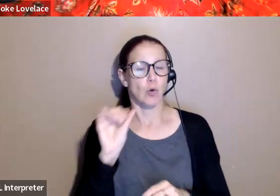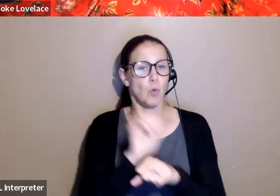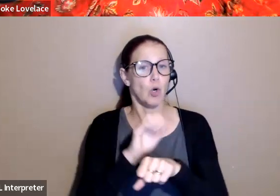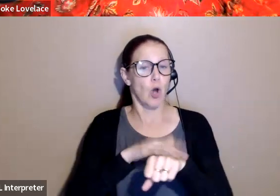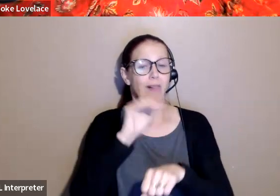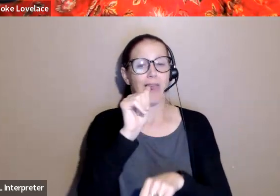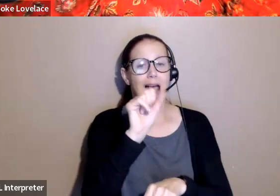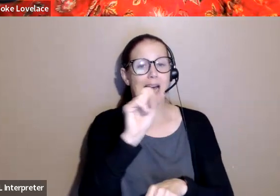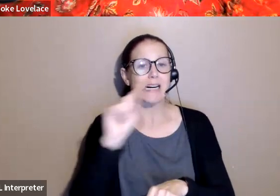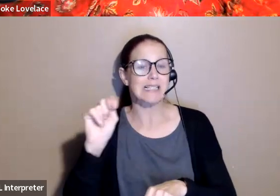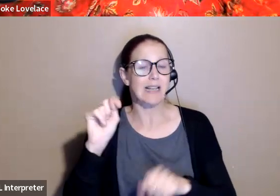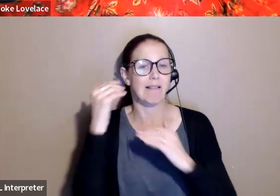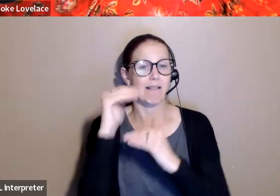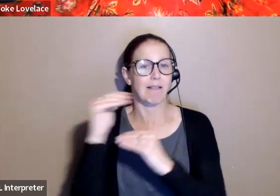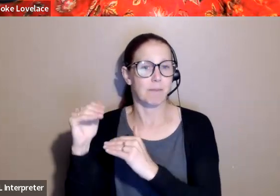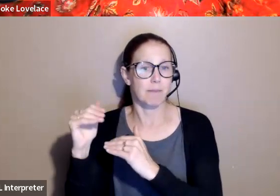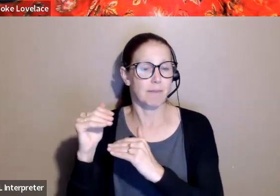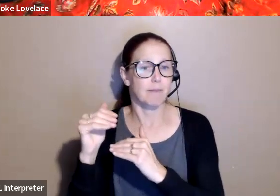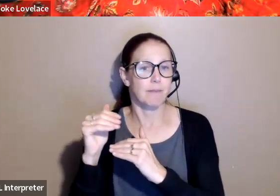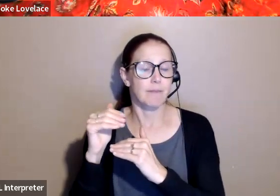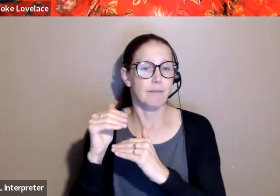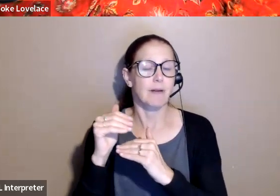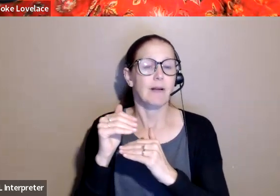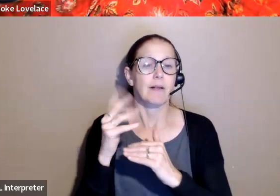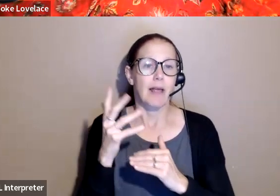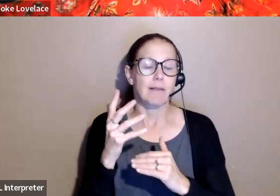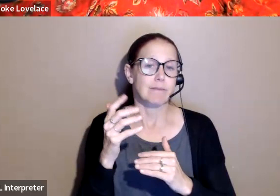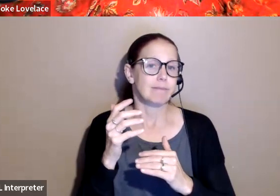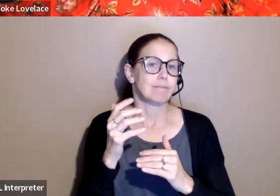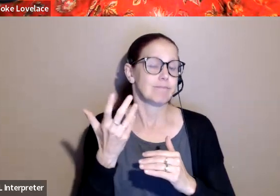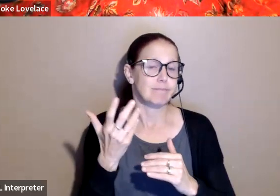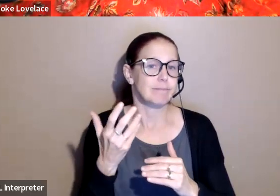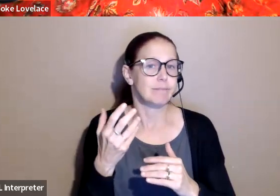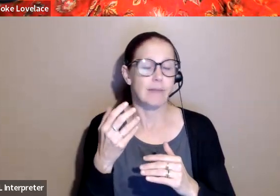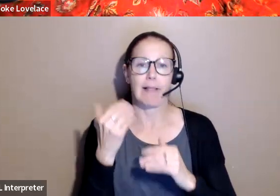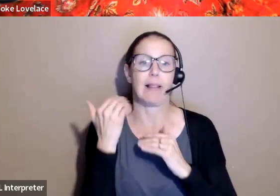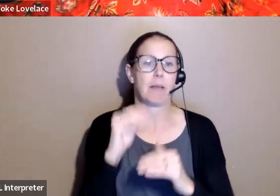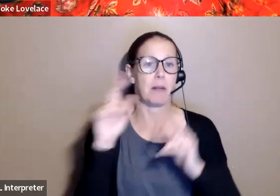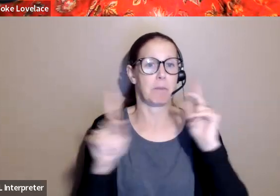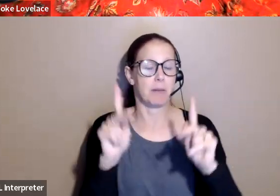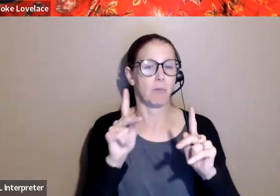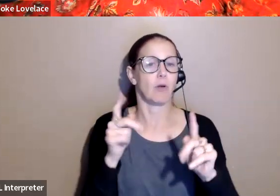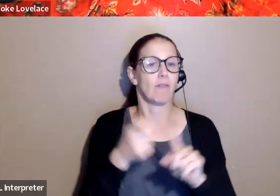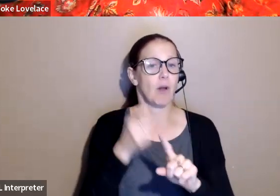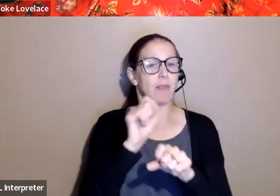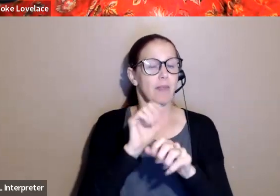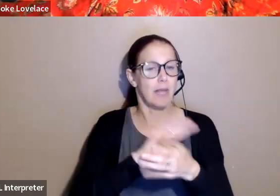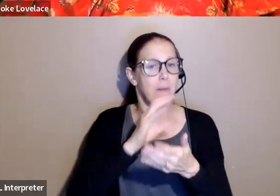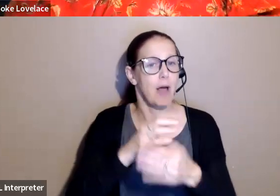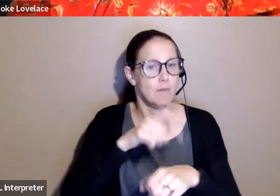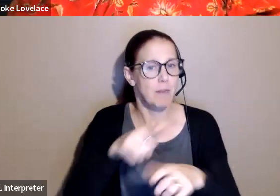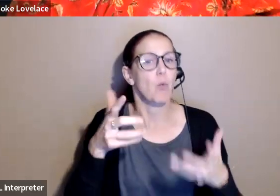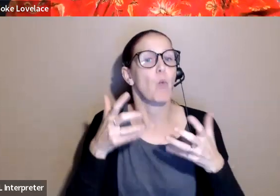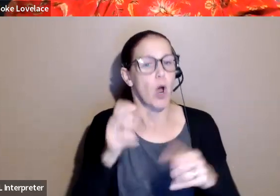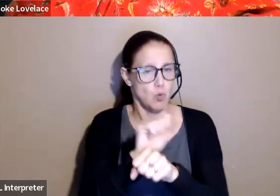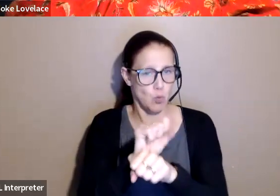limits that preclude some people from working the amount of time that they would like to work.